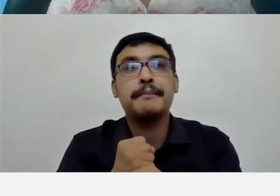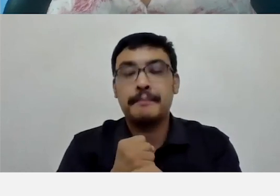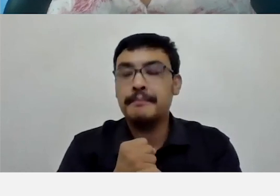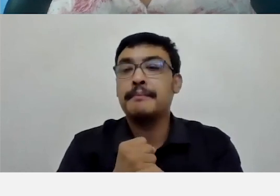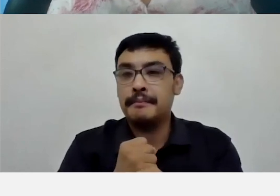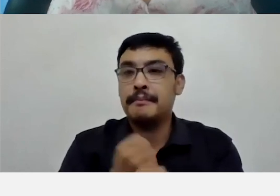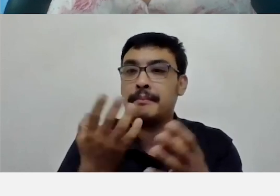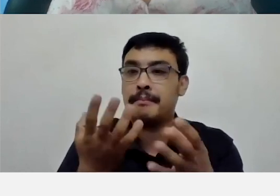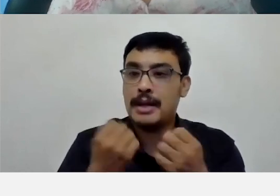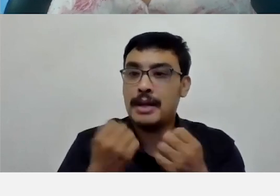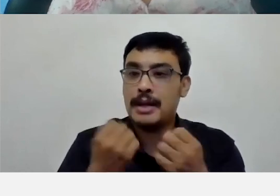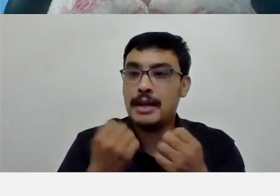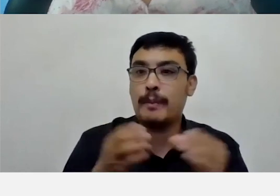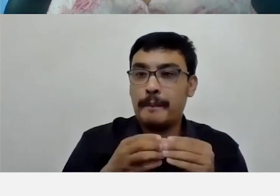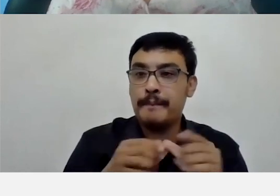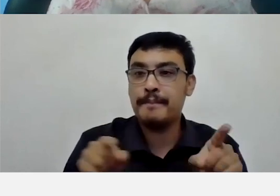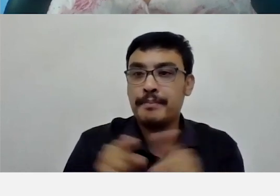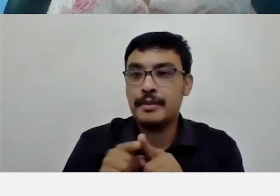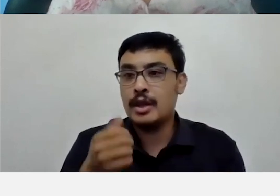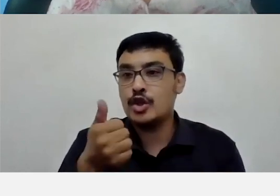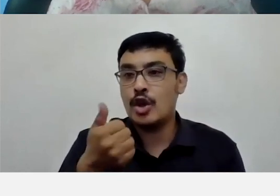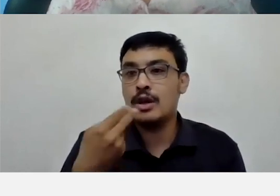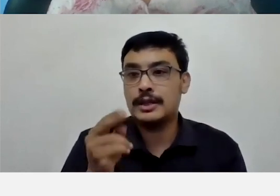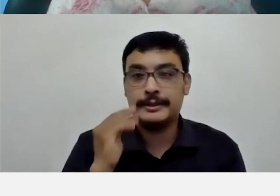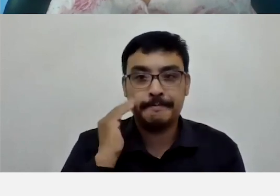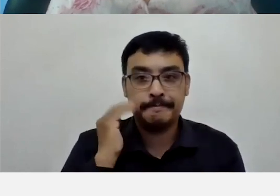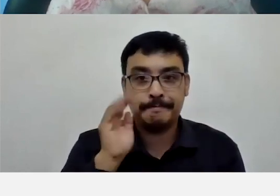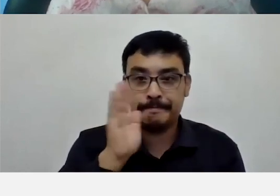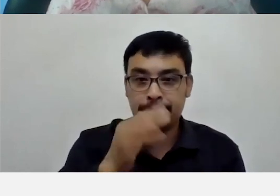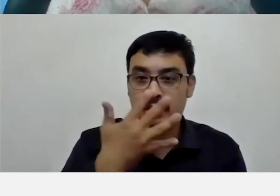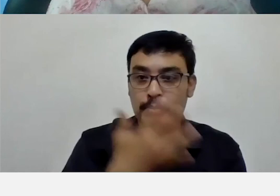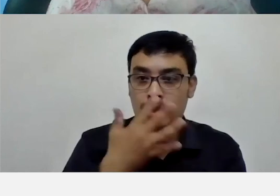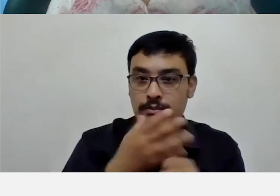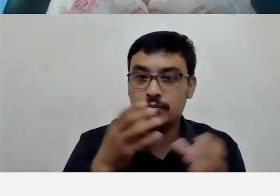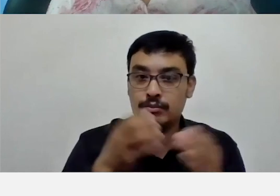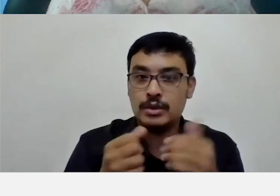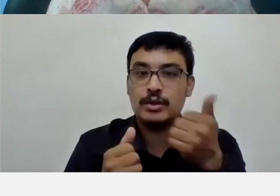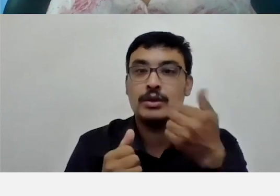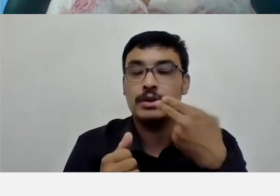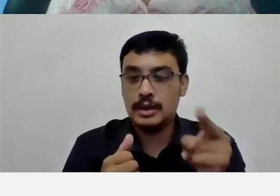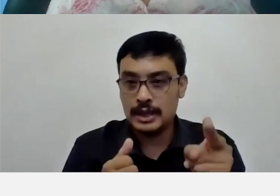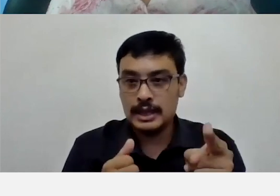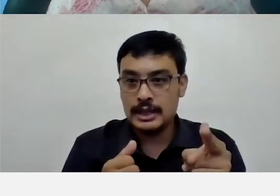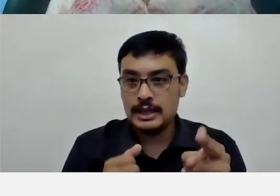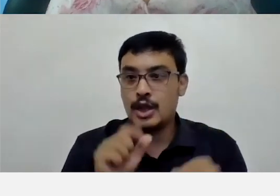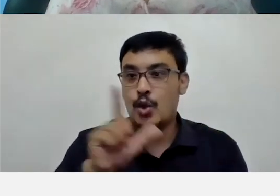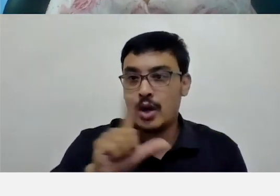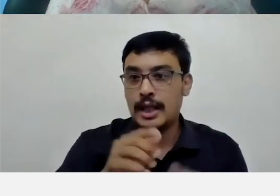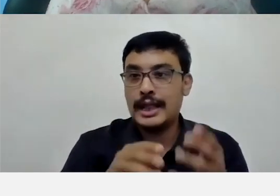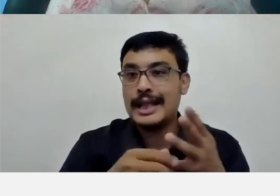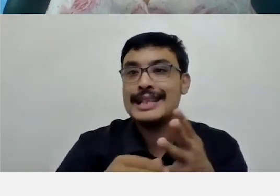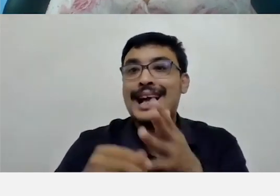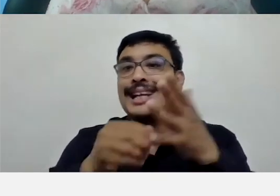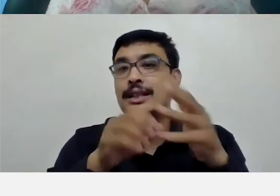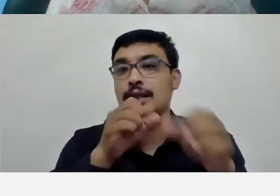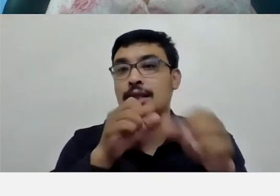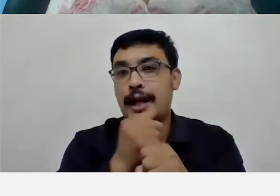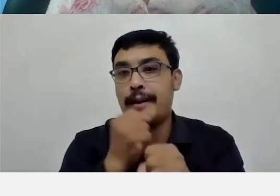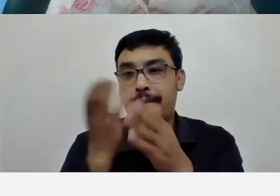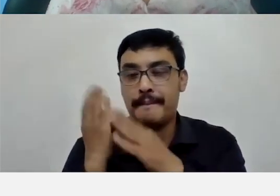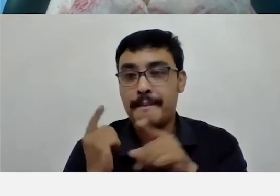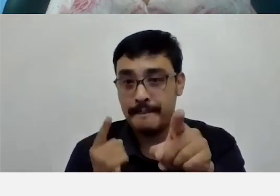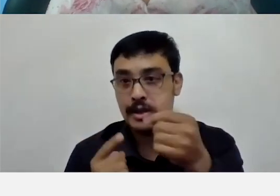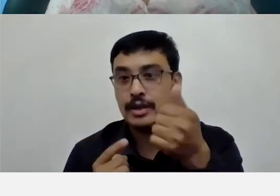have a group of 6 ladies inside the Bhaktapur who work as a local guide. And this opportunity